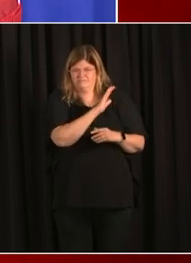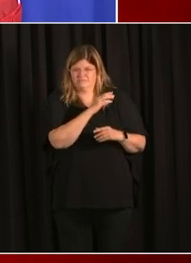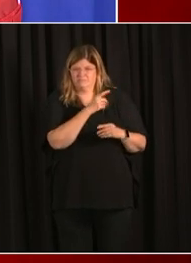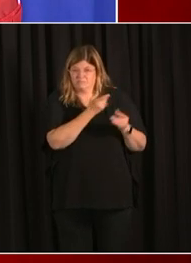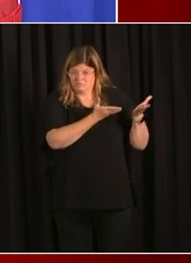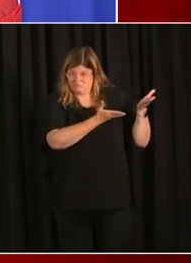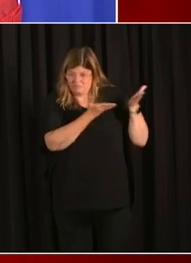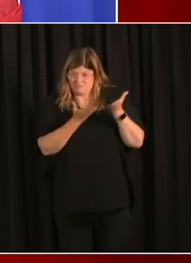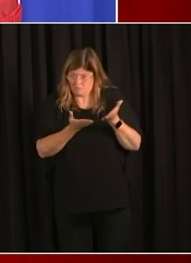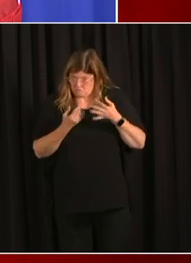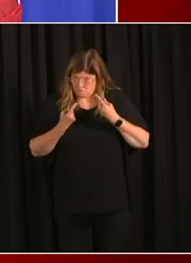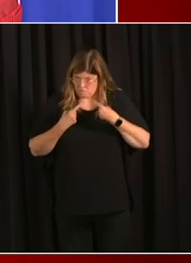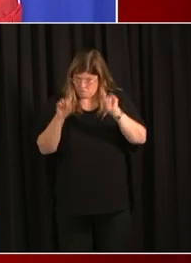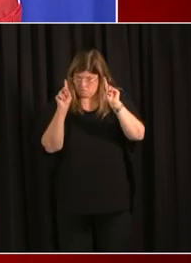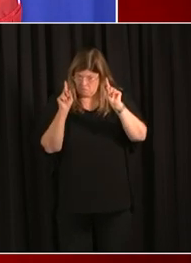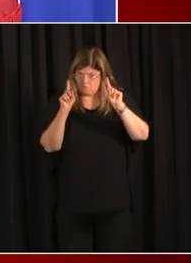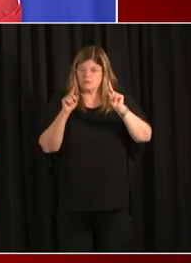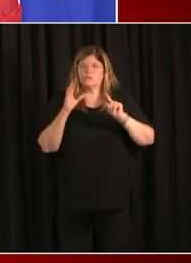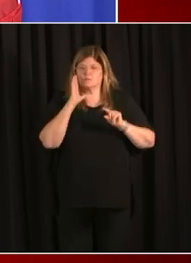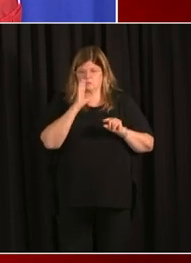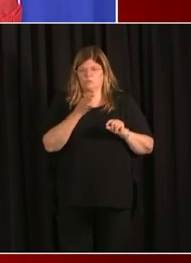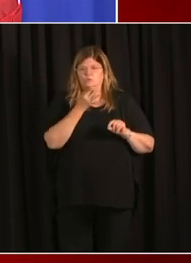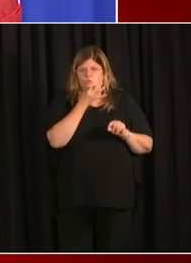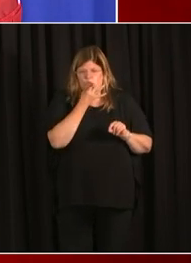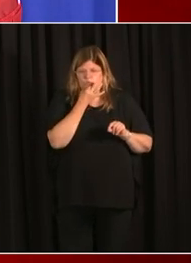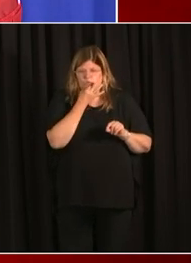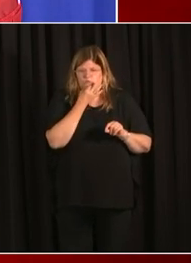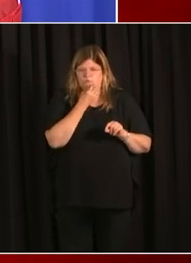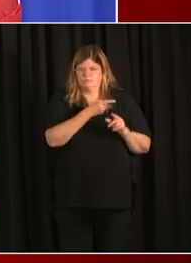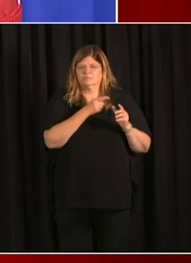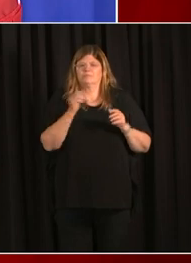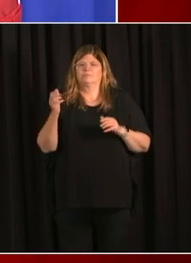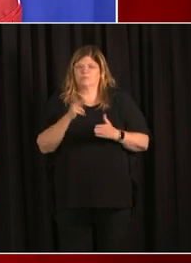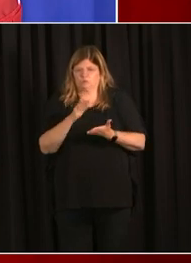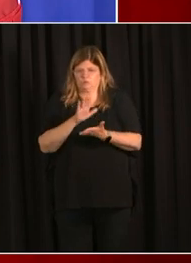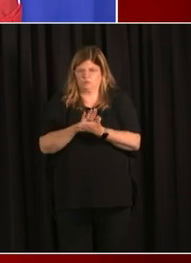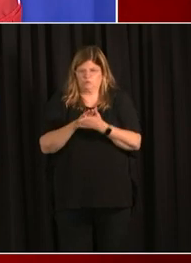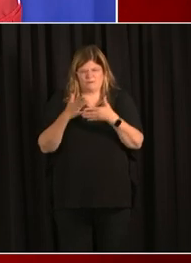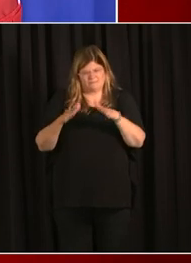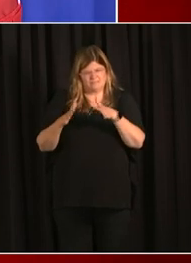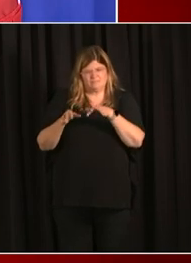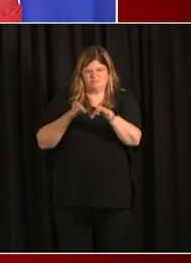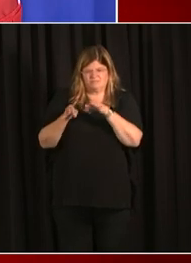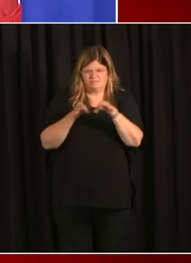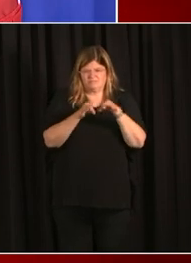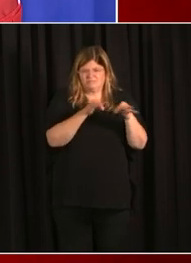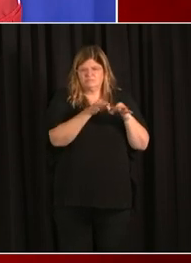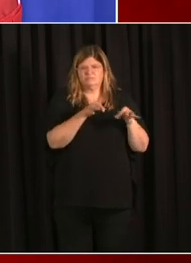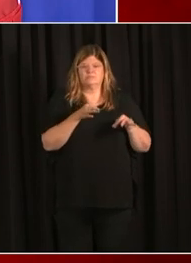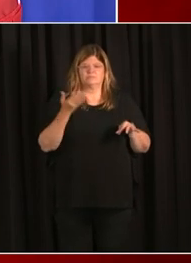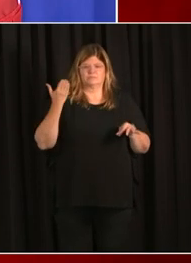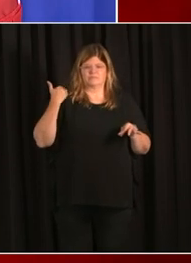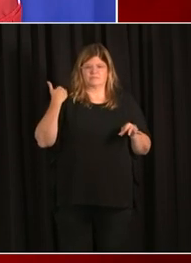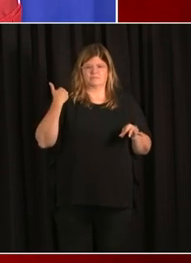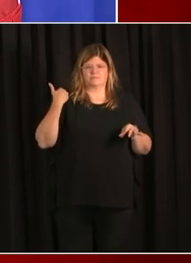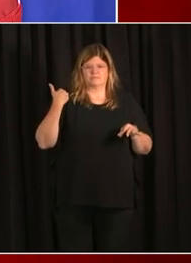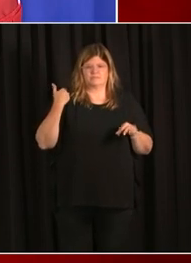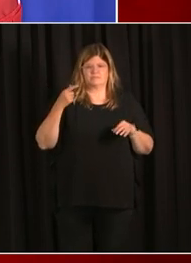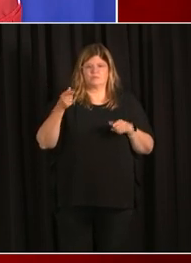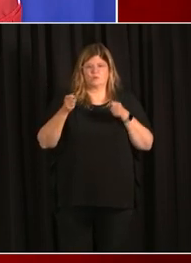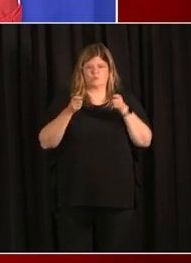proposed and if it works and how soon they can bring it back. As I mentioned earlier, I've asked Director Geldhart to work